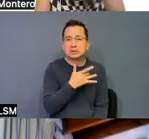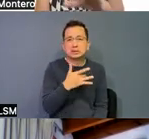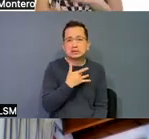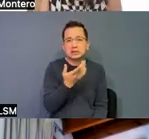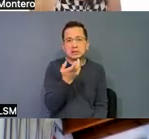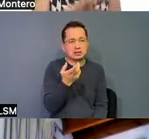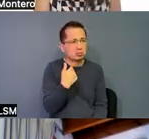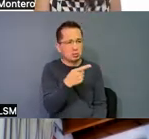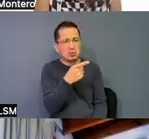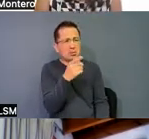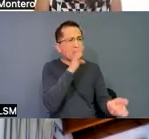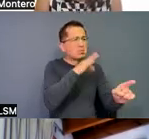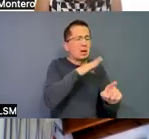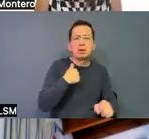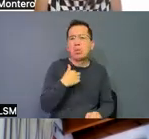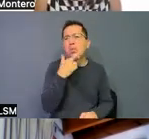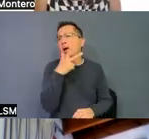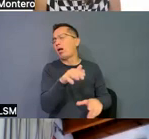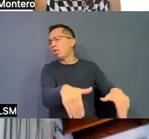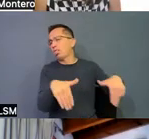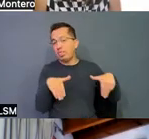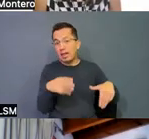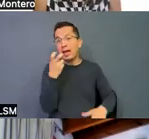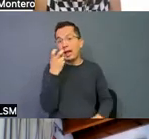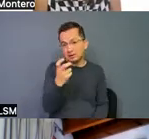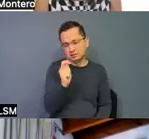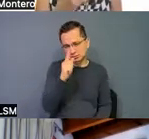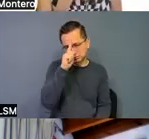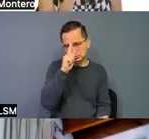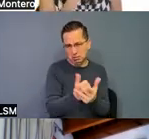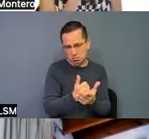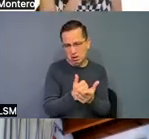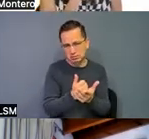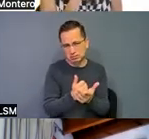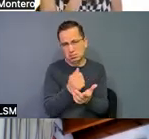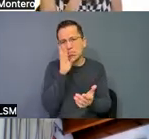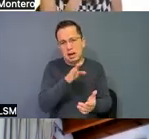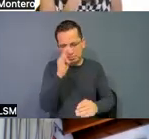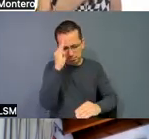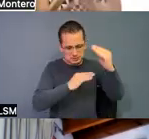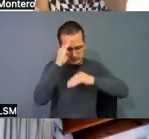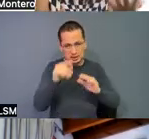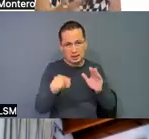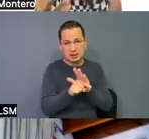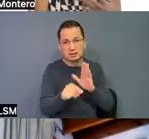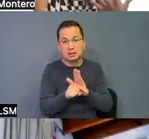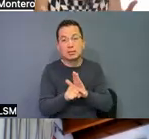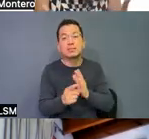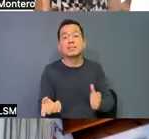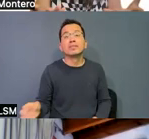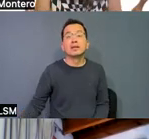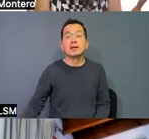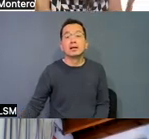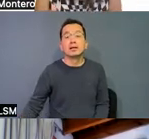first one and then the other and go back to the first symptom. And there might be certain impairment in how to take care of yourself